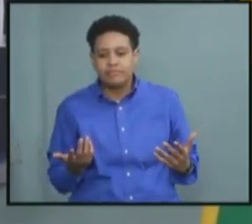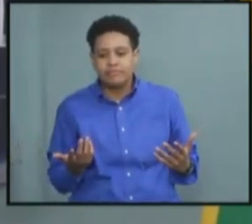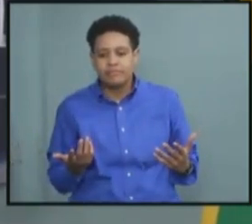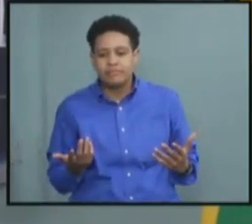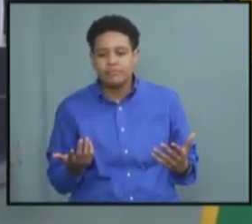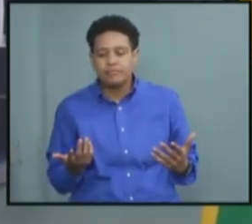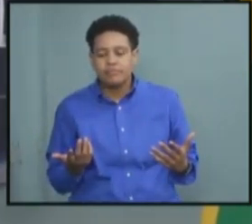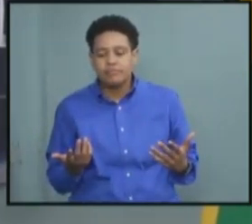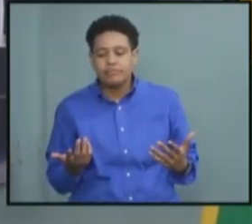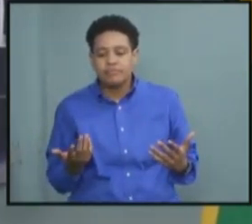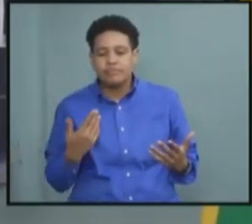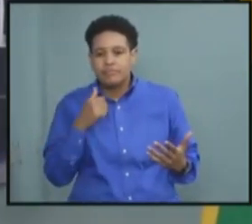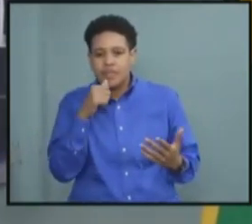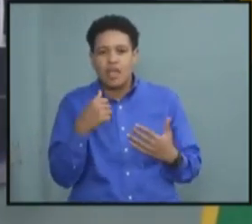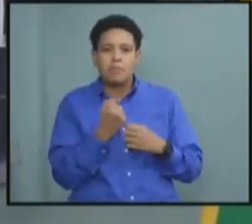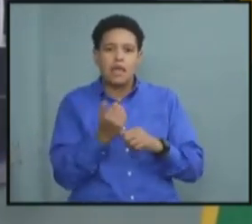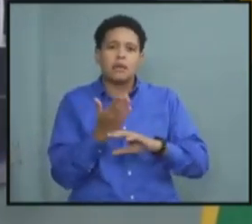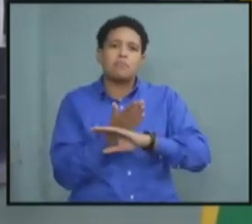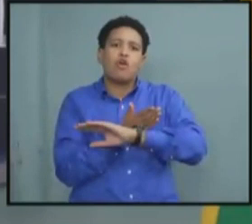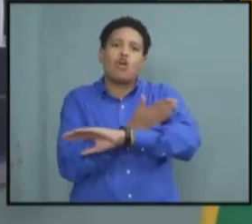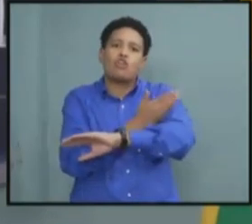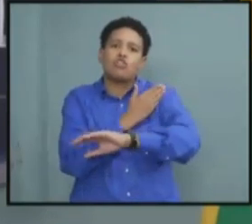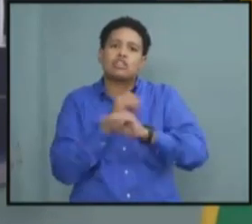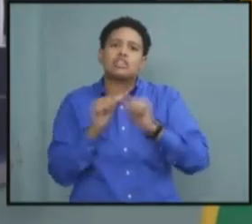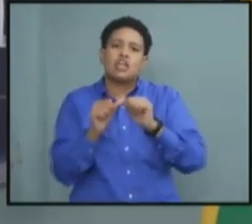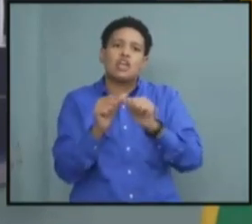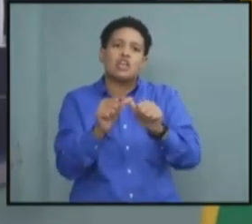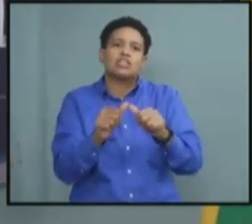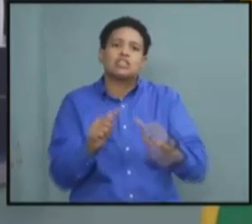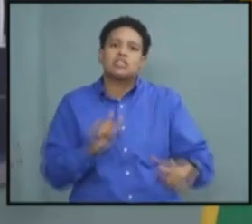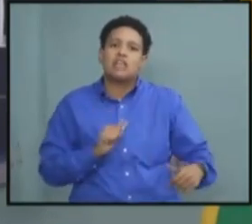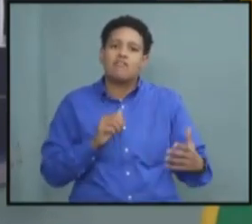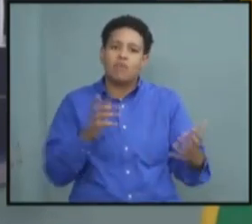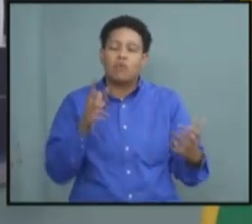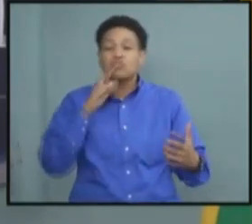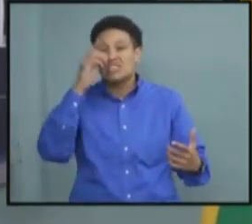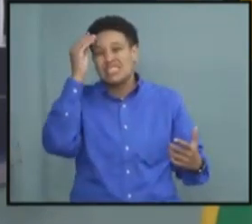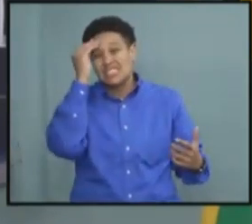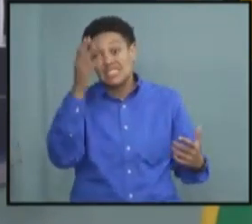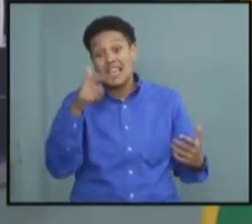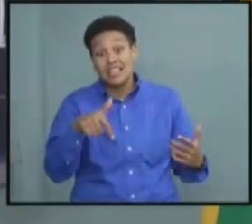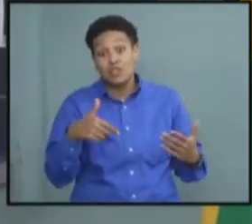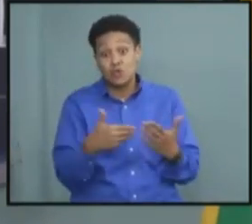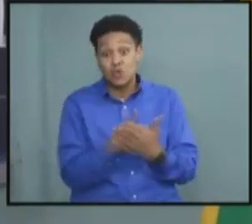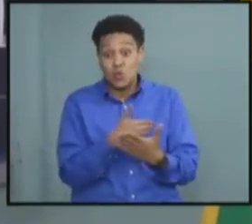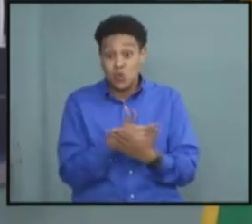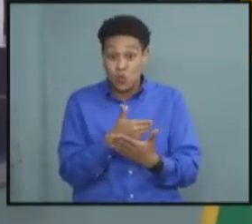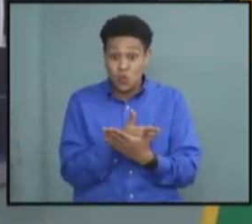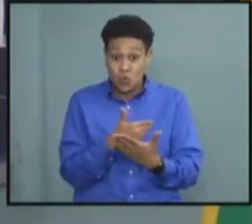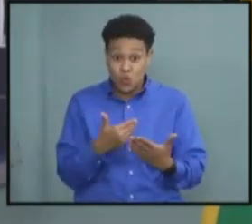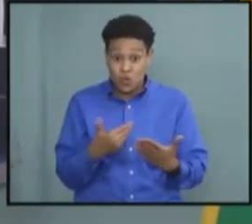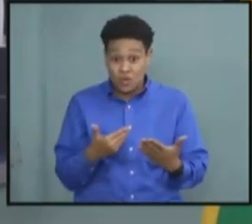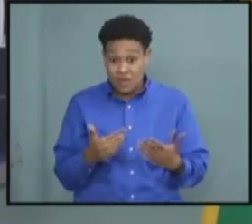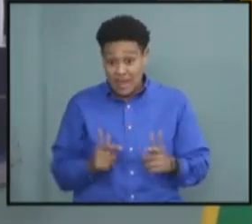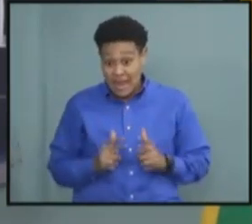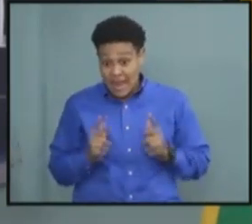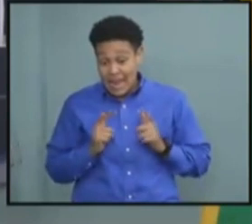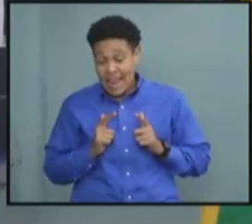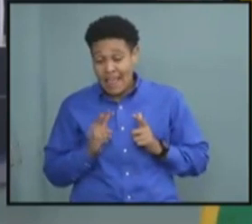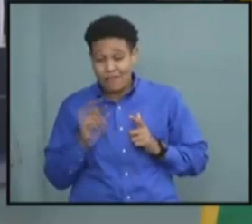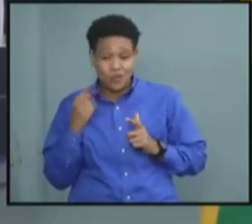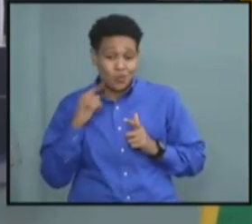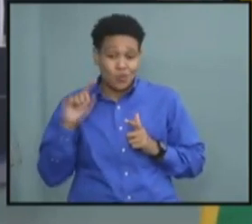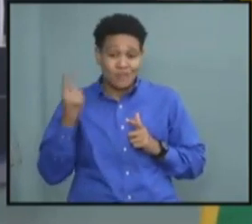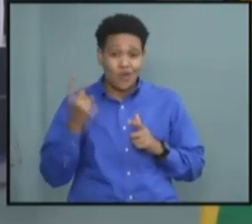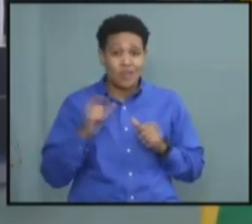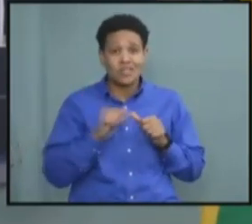not made the progress continue. So I just want to say that this new phase of living with COVID that